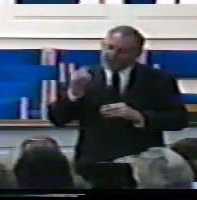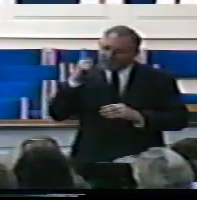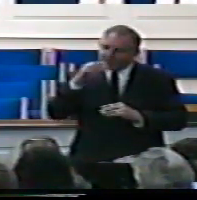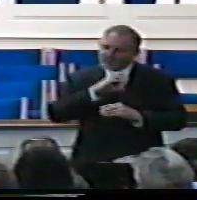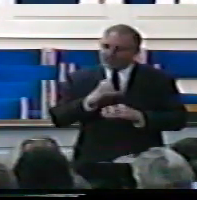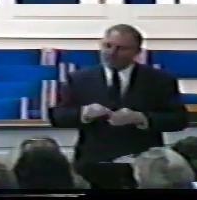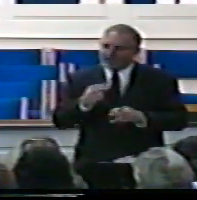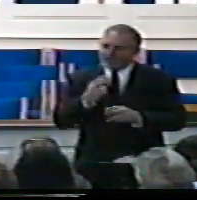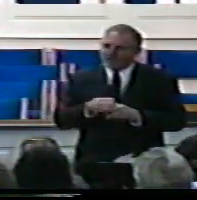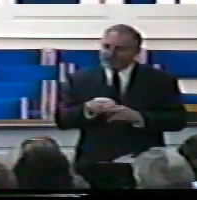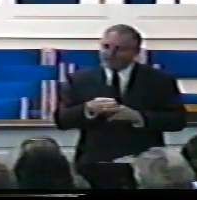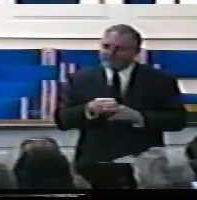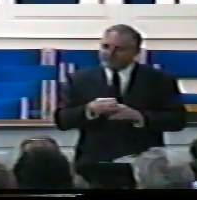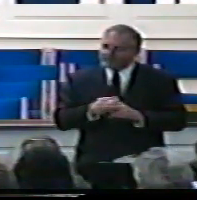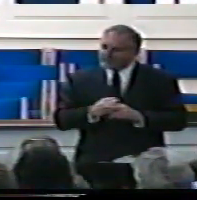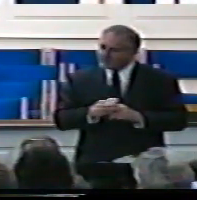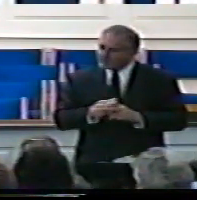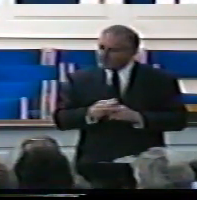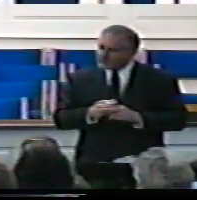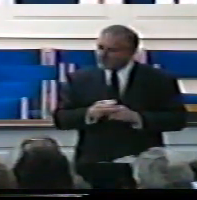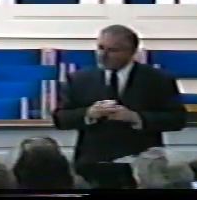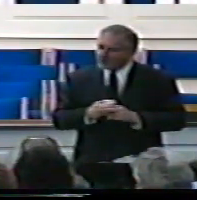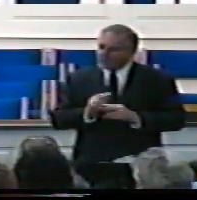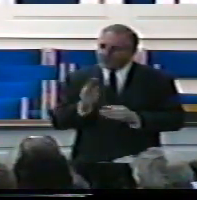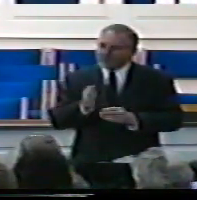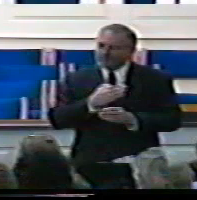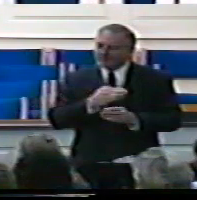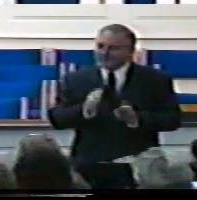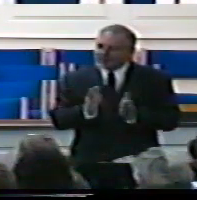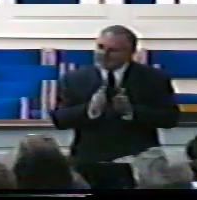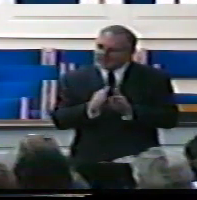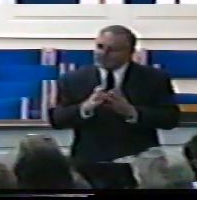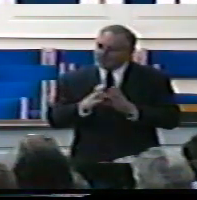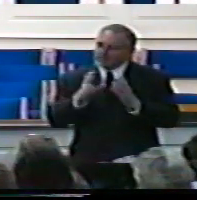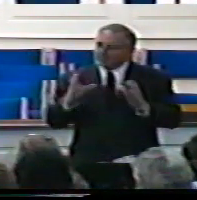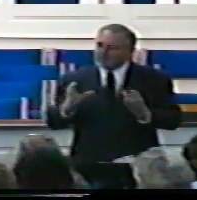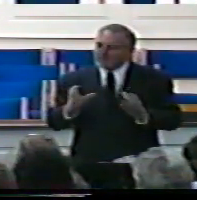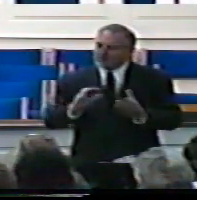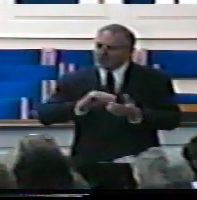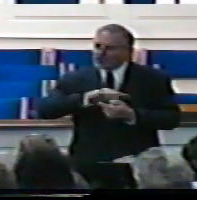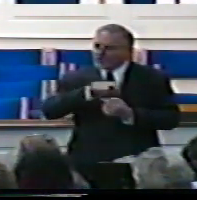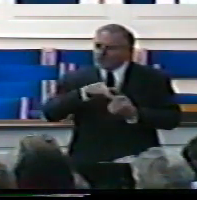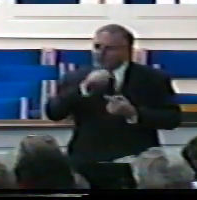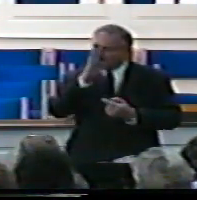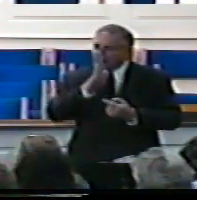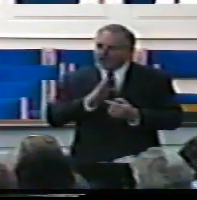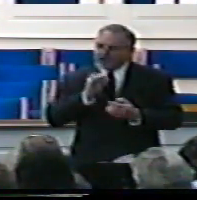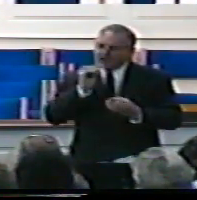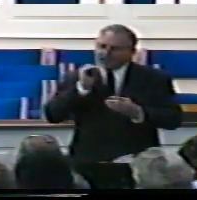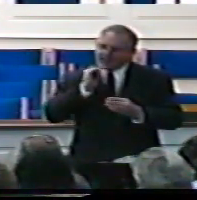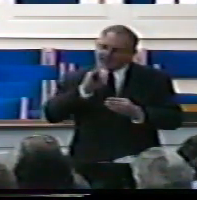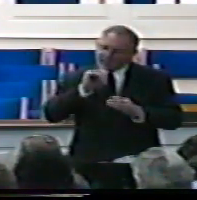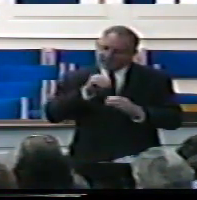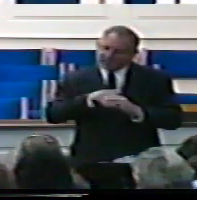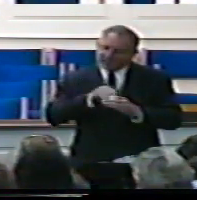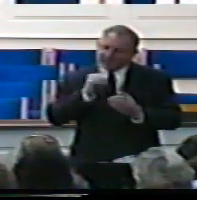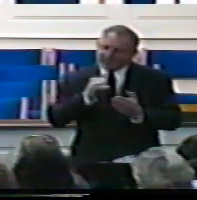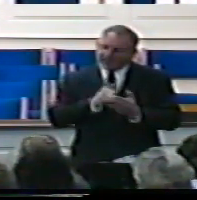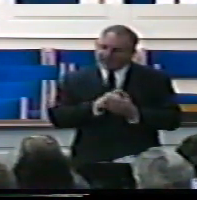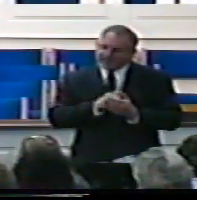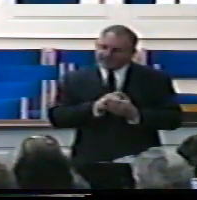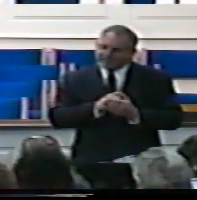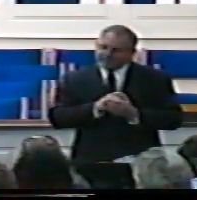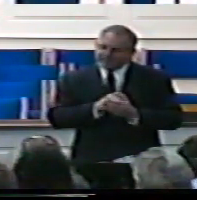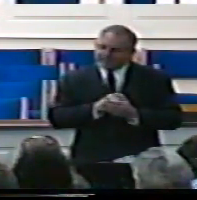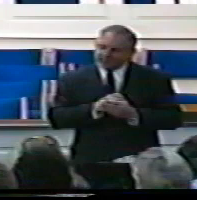they're playing for us, little is much when God is in it. If there's someone you want to pray for tonight, you want to pray for yourself. If you're not sure if you die, you'd go to heaven tonight. Would